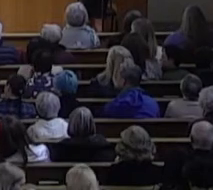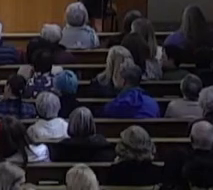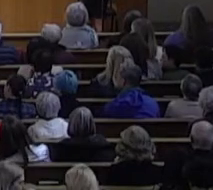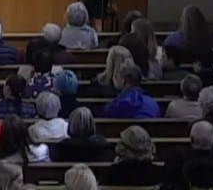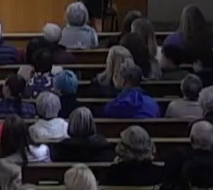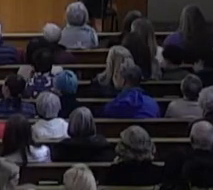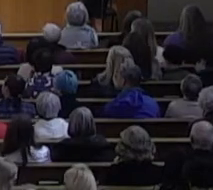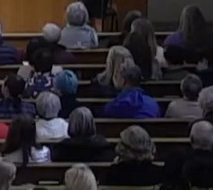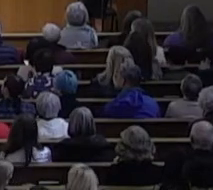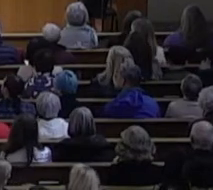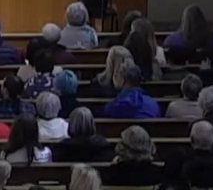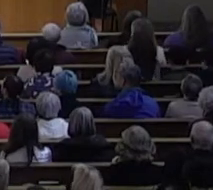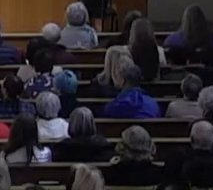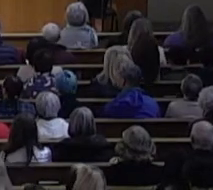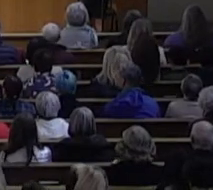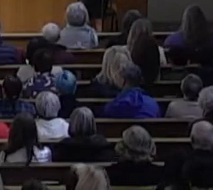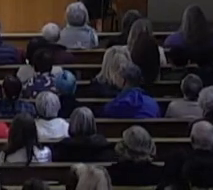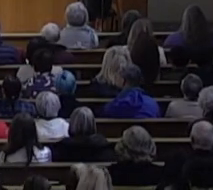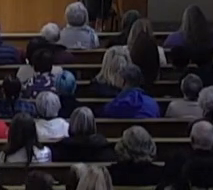Join me now in a word of prayer.